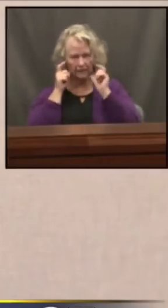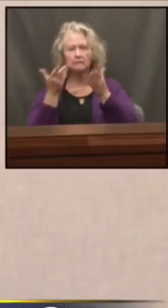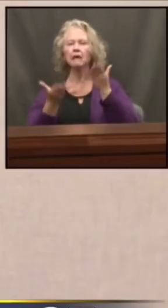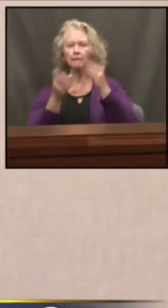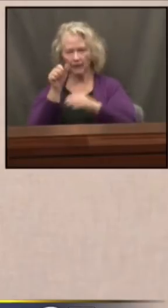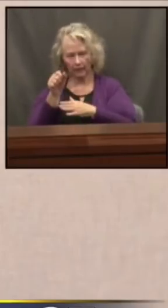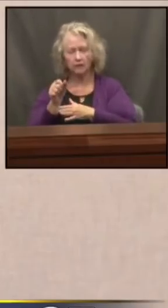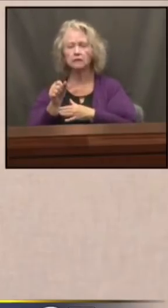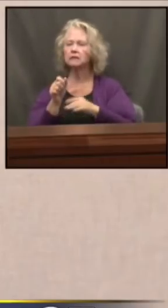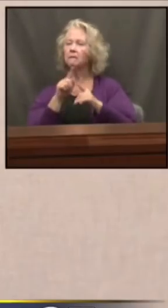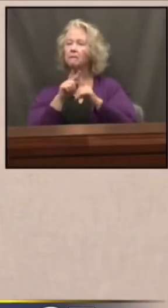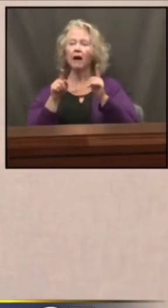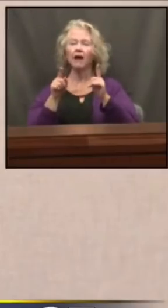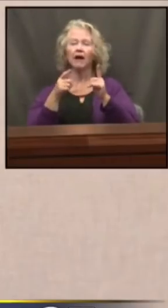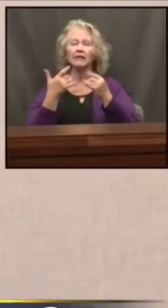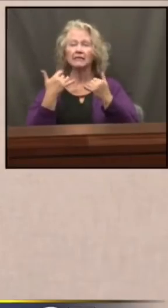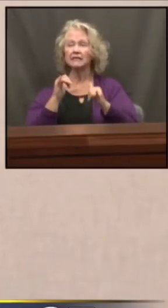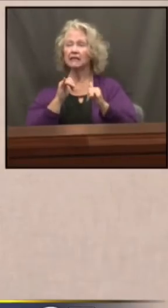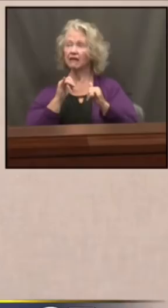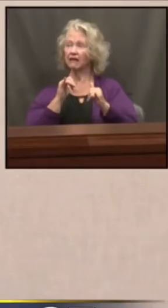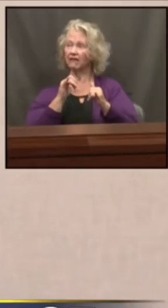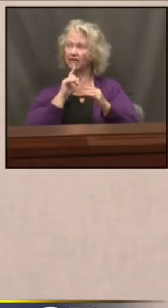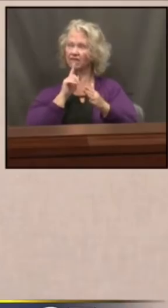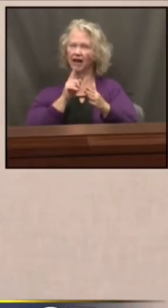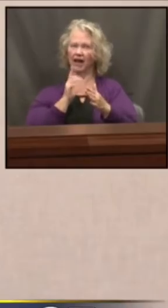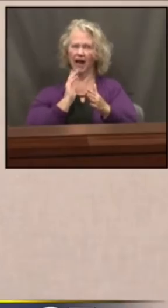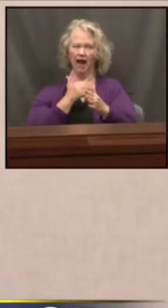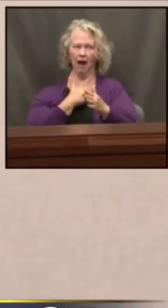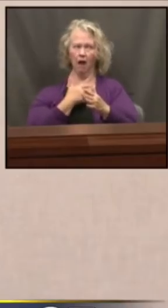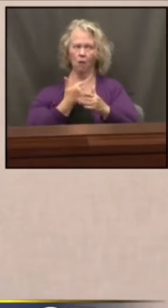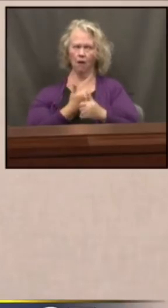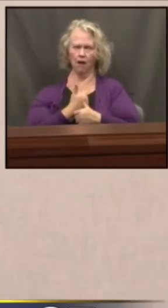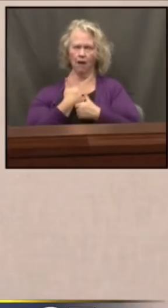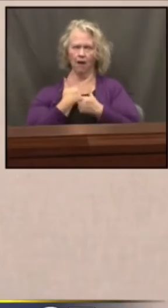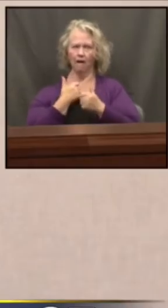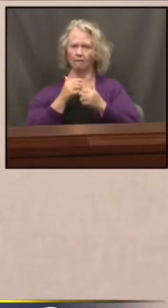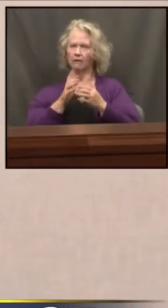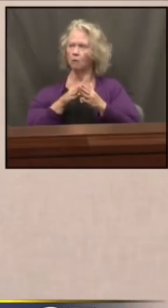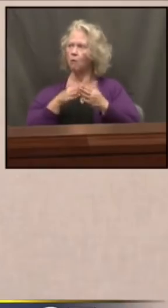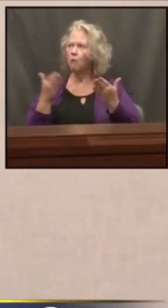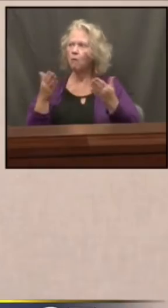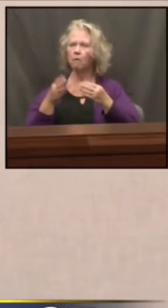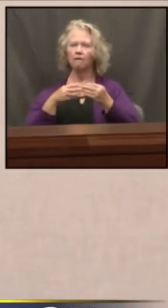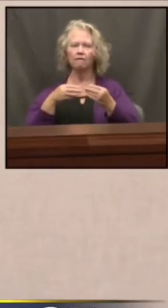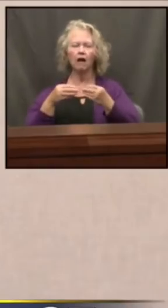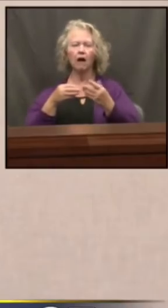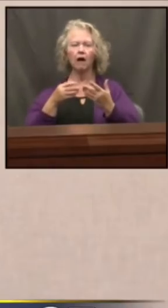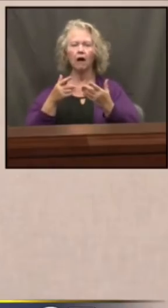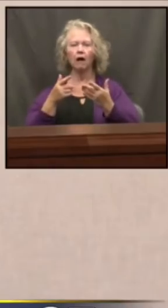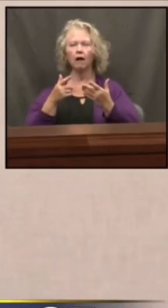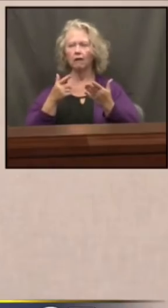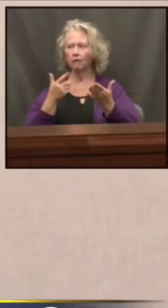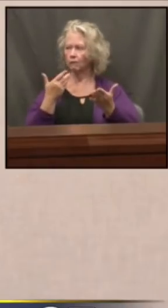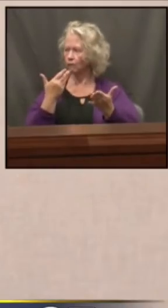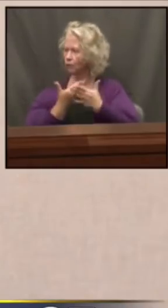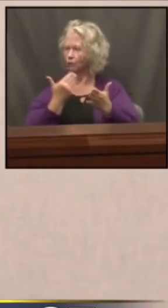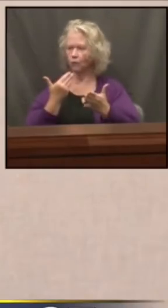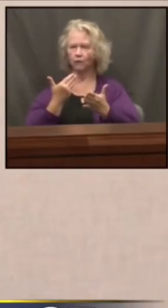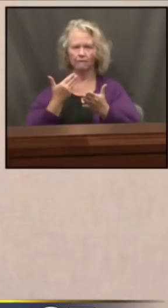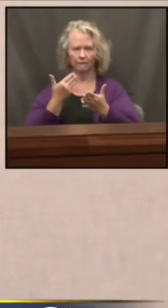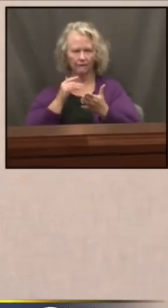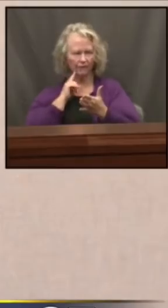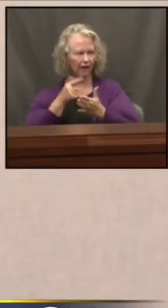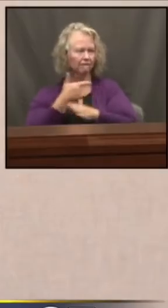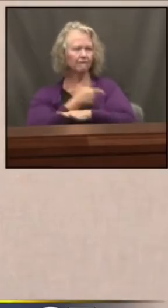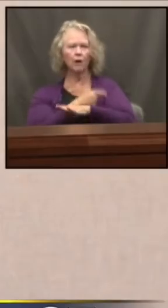sometimes, but at the end of the day, the fact that life is opening up shows the proof of how vaccines are working, how